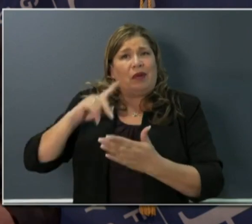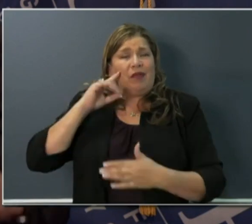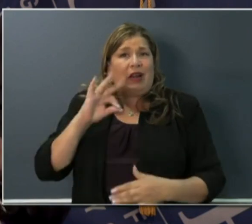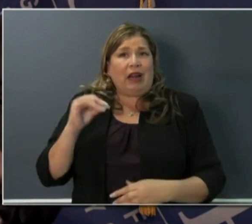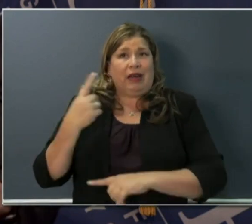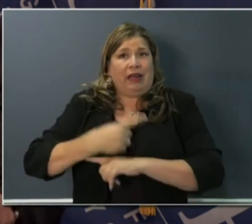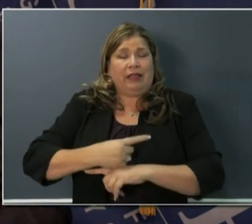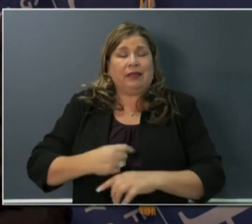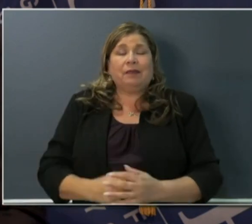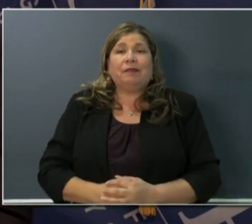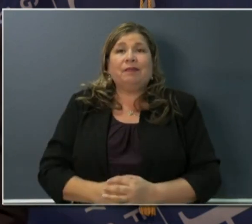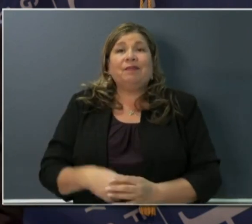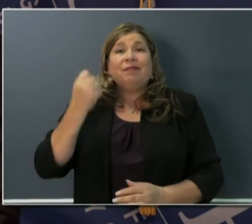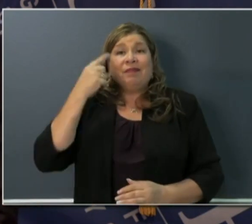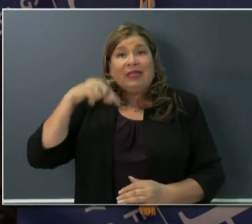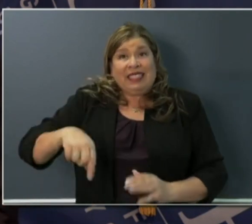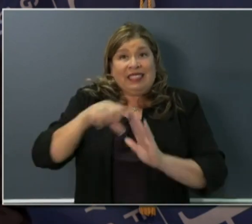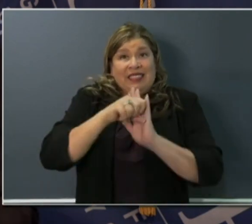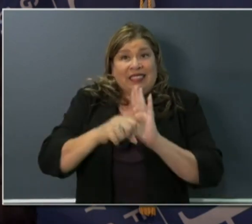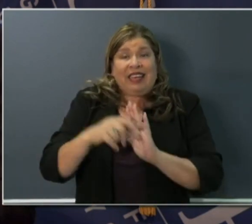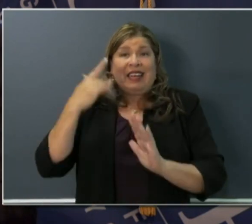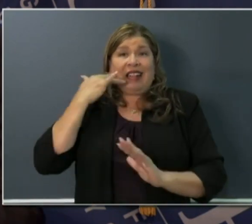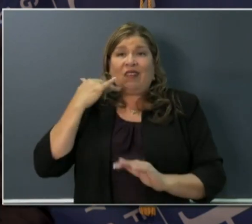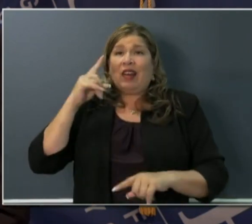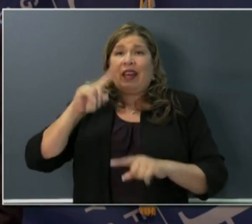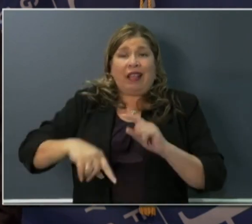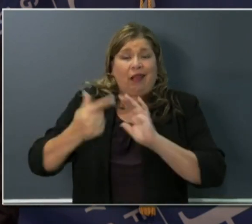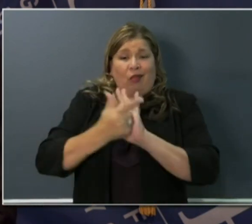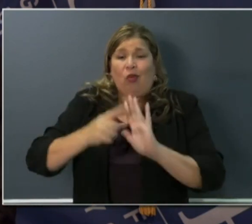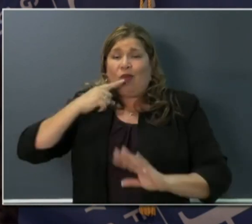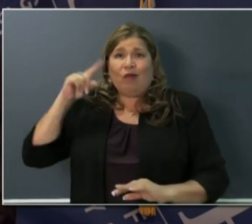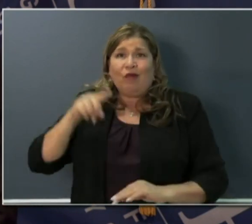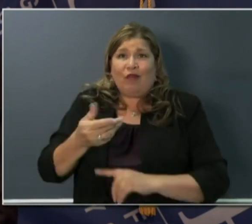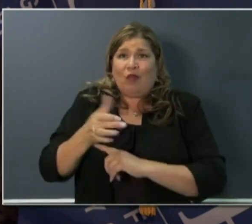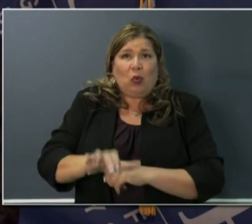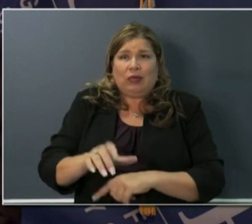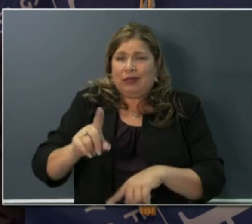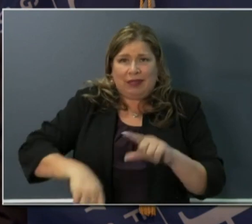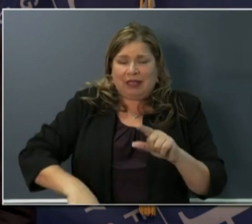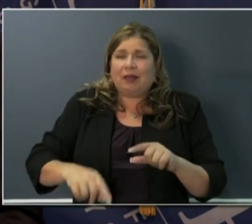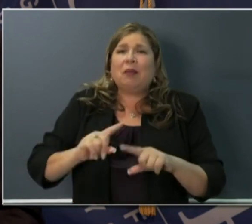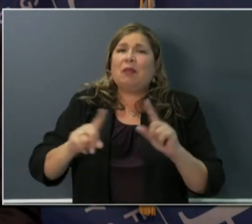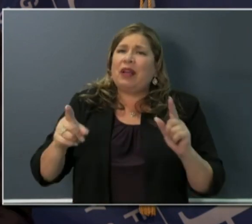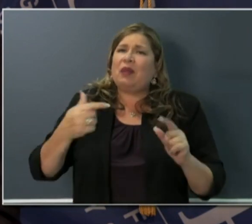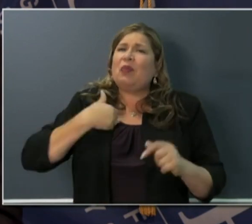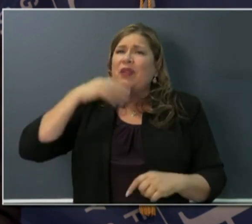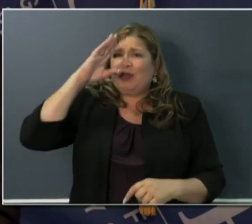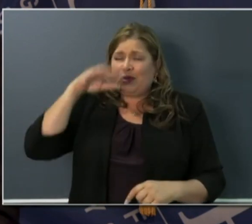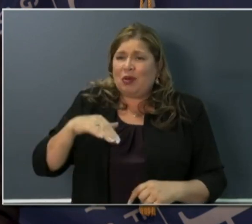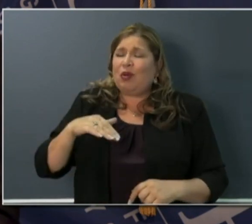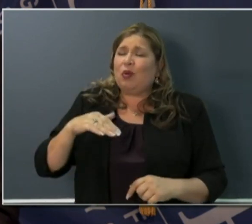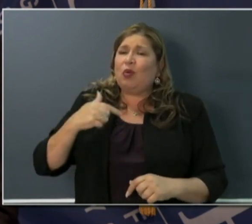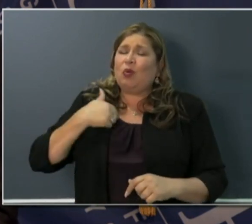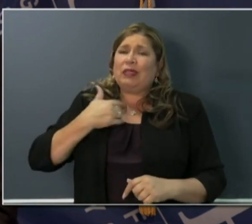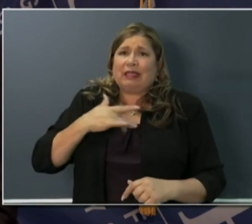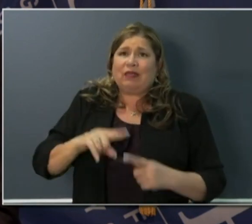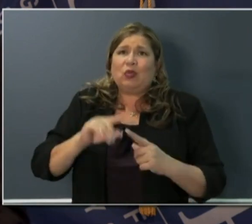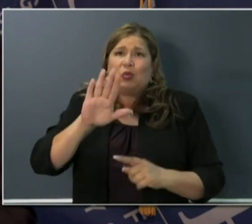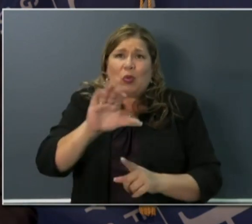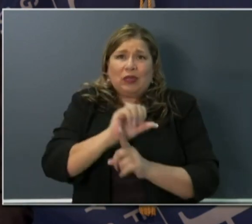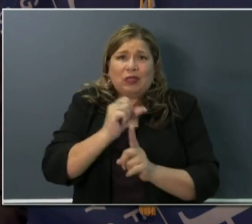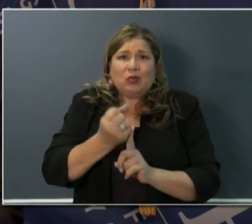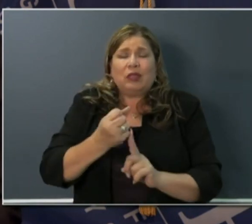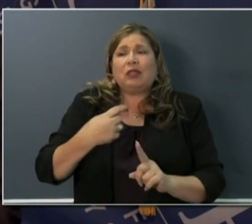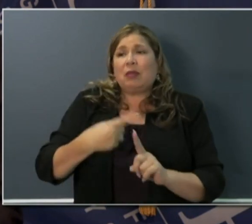have regulatory oversight of those banks, I'm sensitive to that, and I know that the banks certainly are sensitive to that. They are